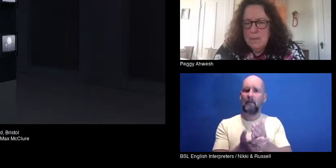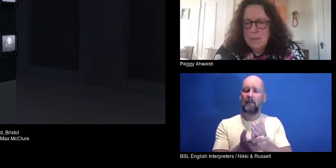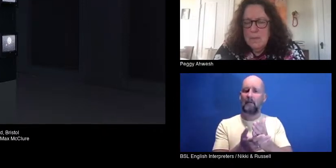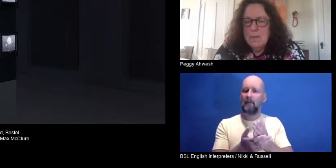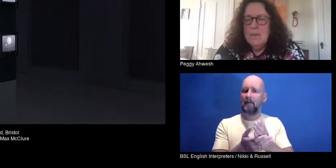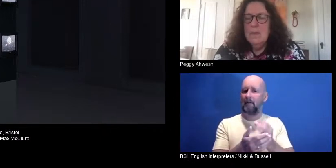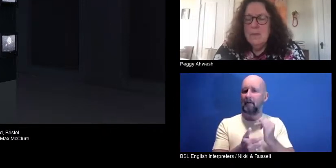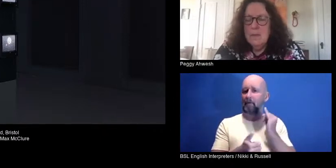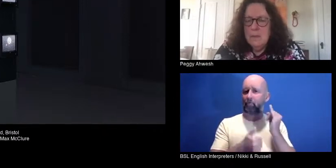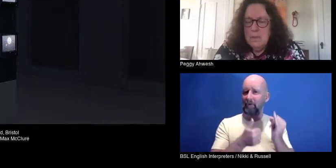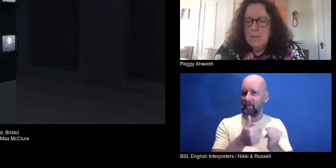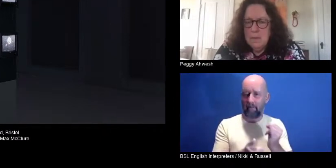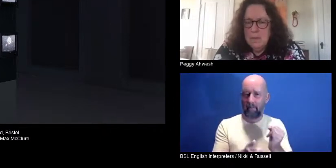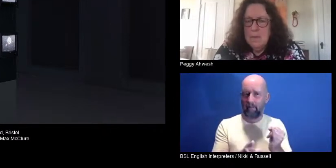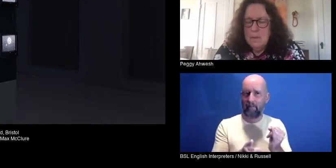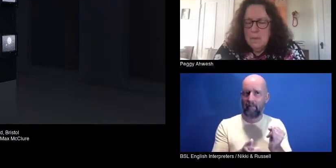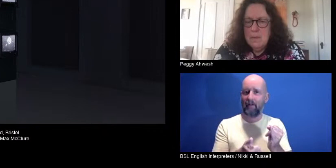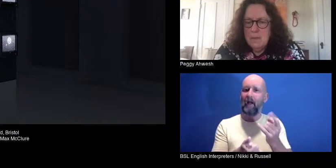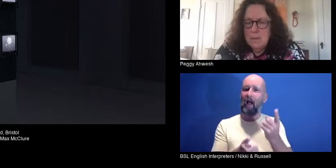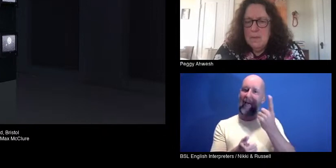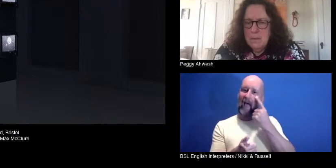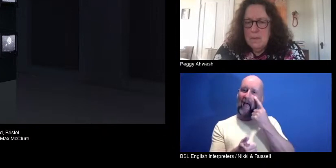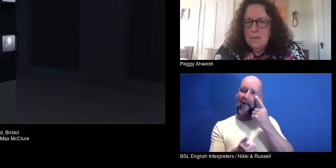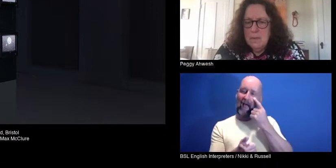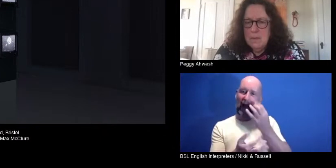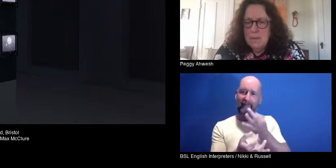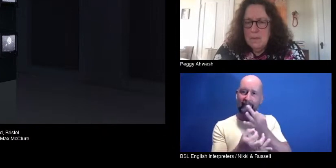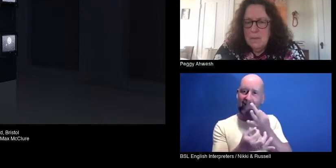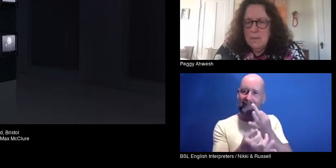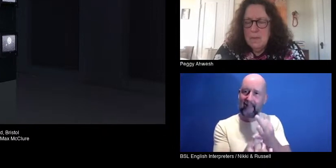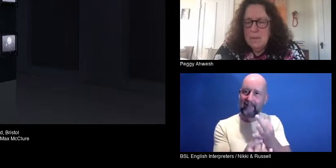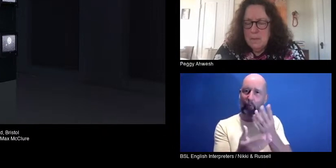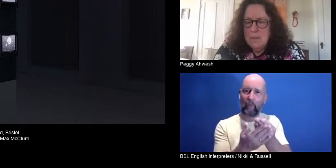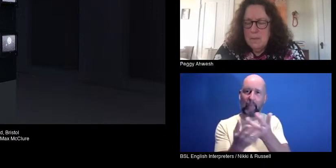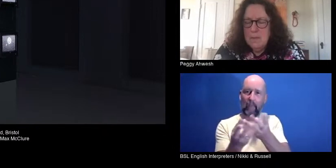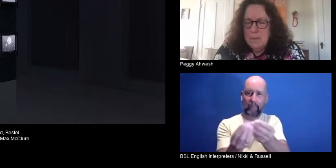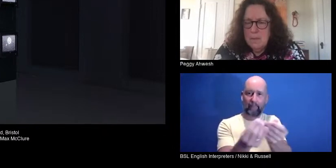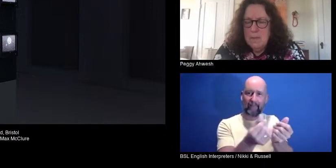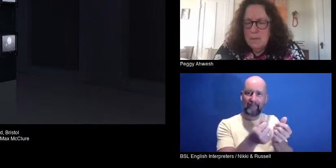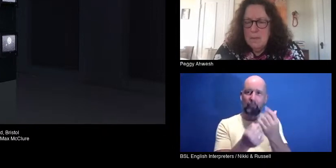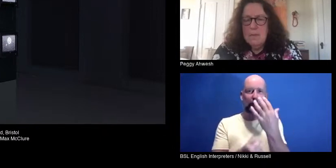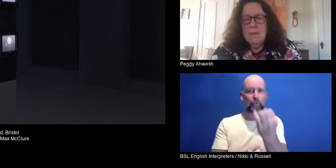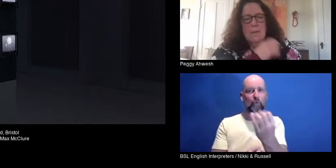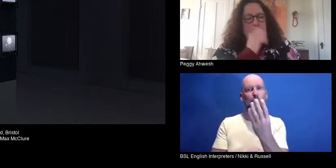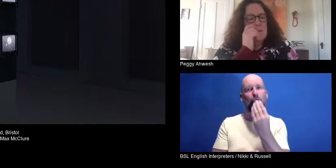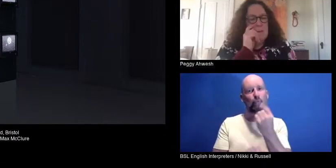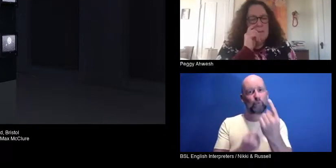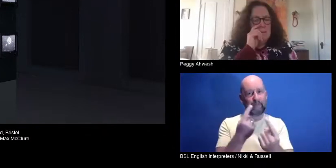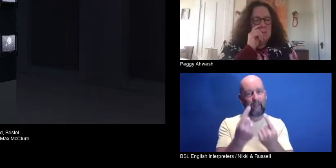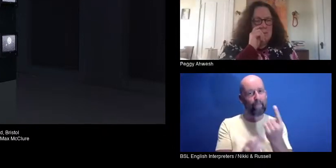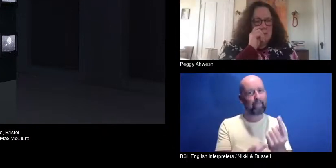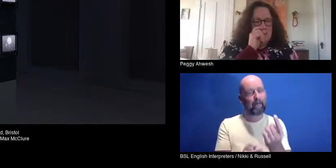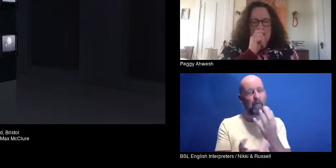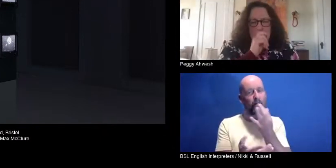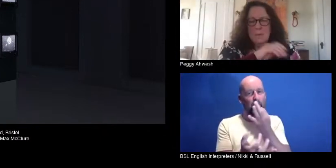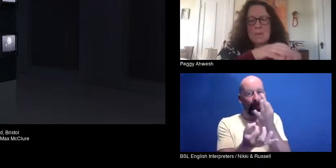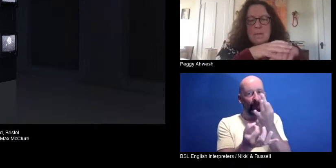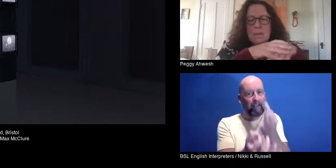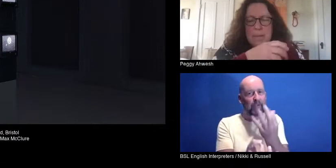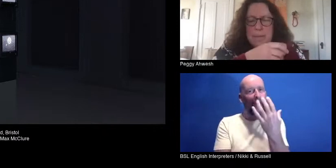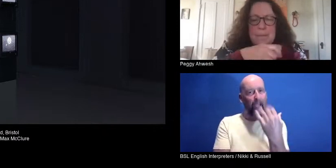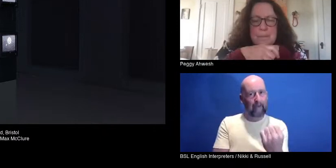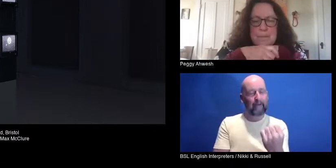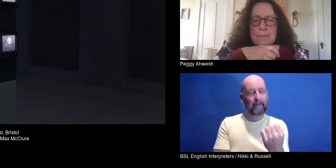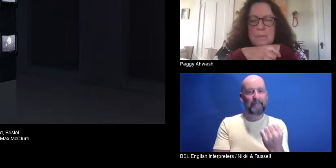there's often a sort of fascination or complicity with the materials that you work with. And I wonder, you know,